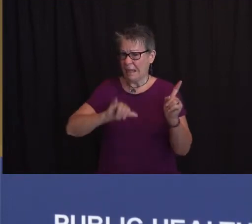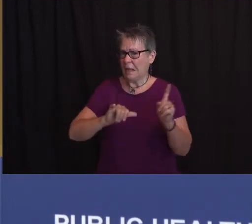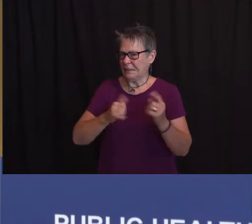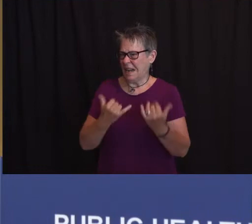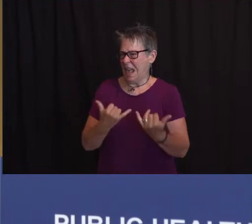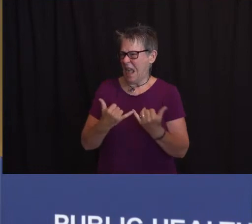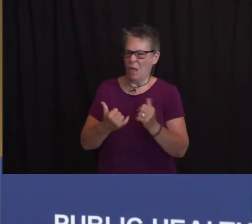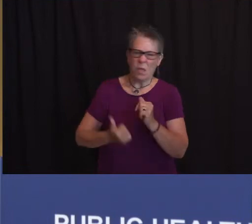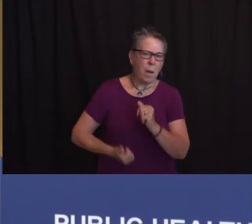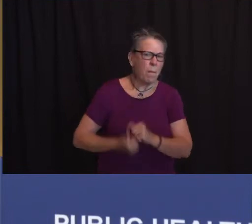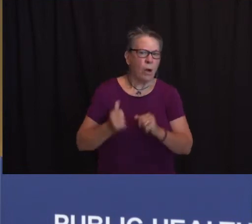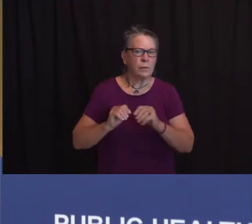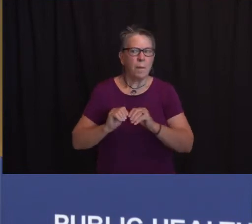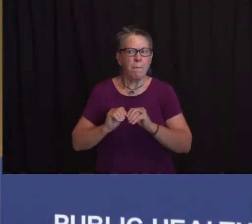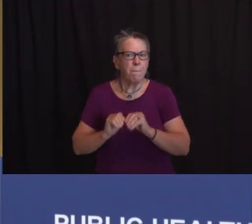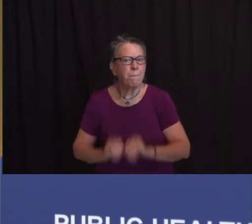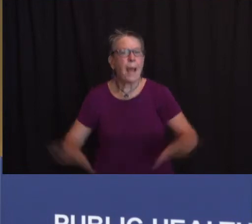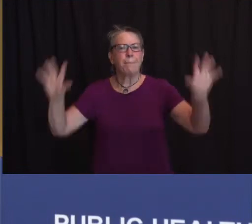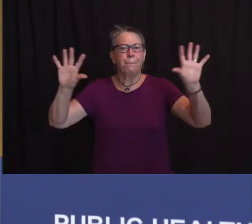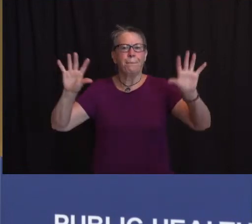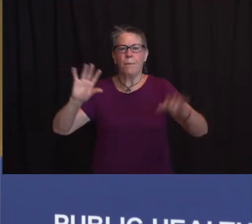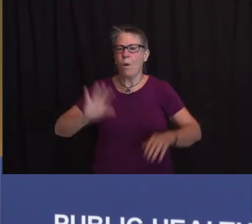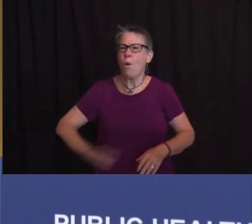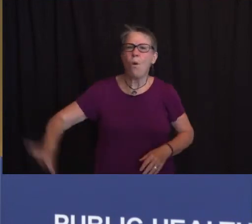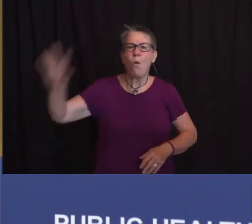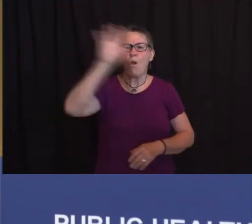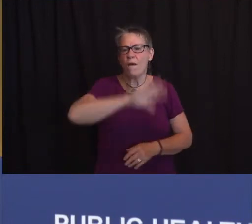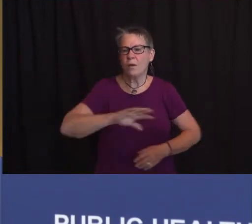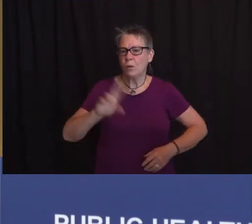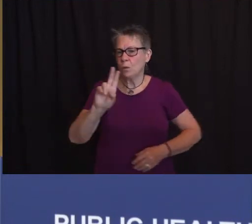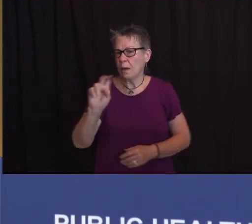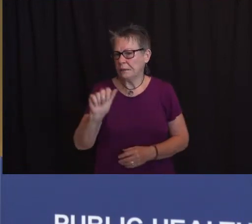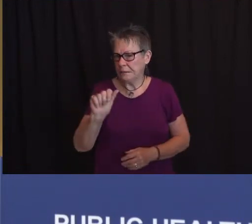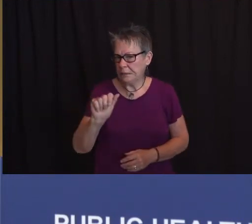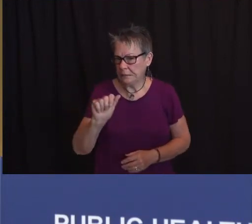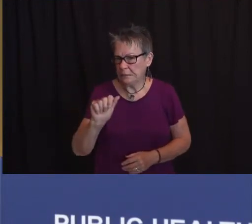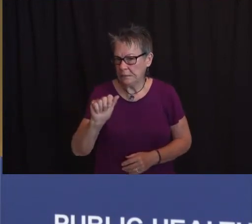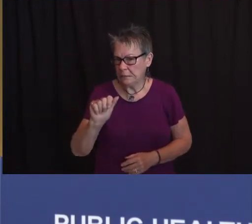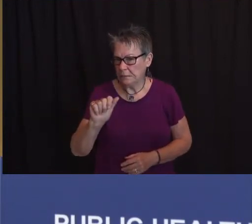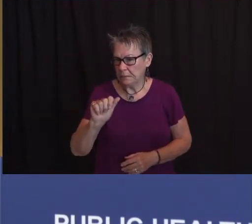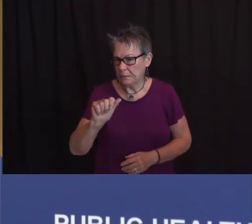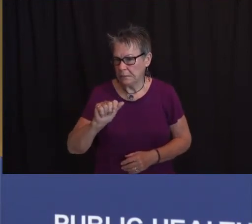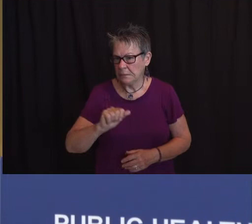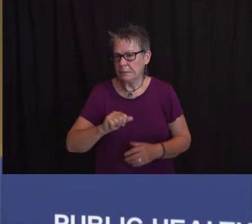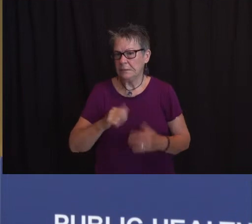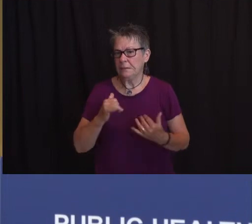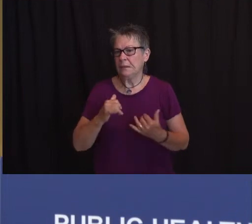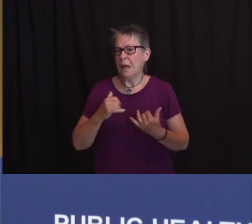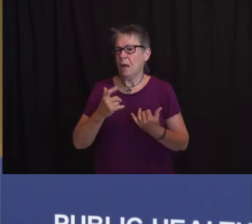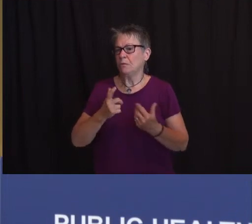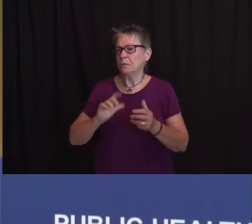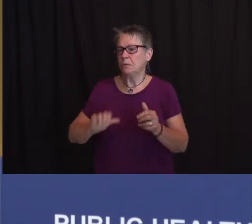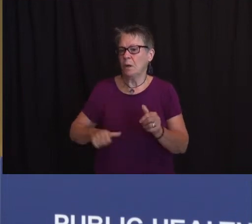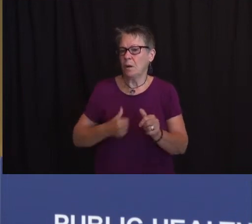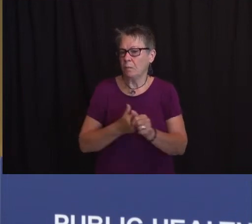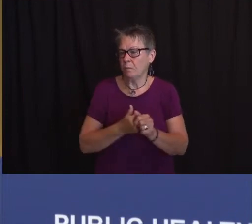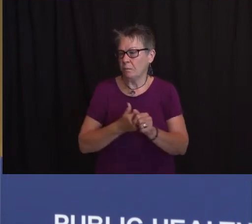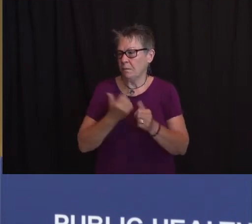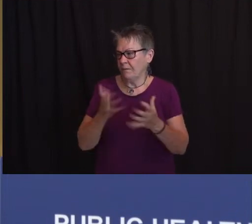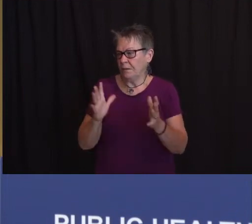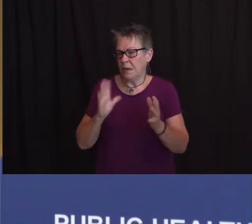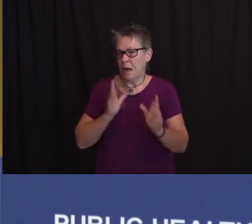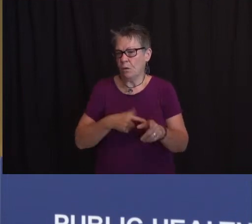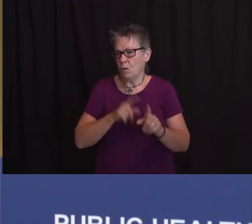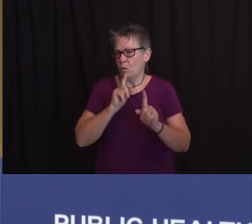well as in New Jersey. We actually just updated our variant report, and it should be up pretty soon. And as of this